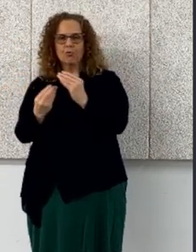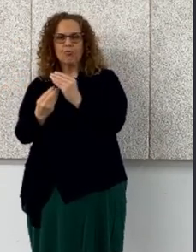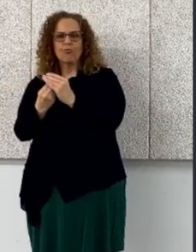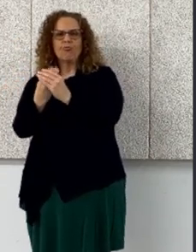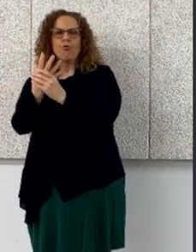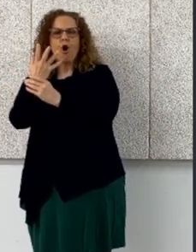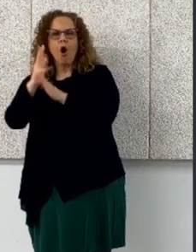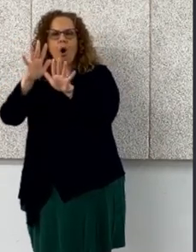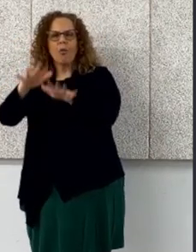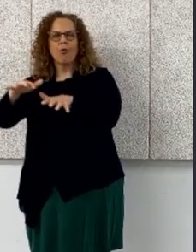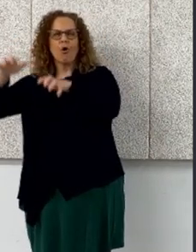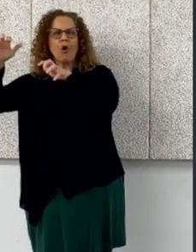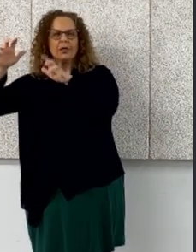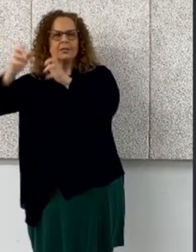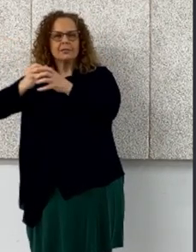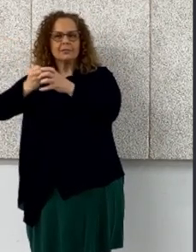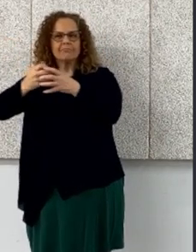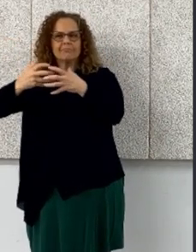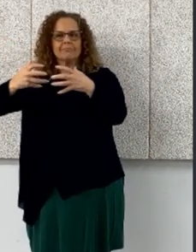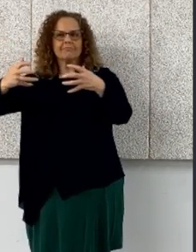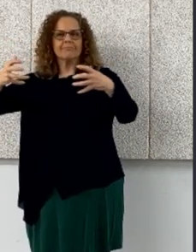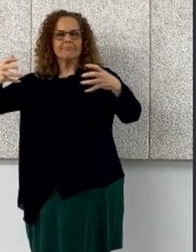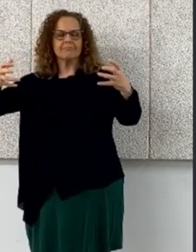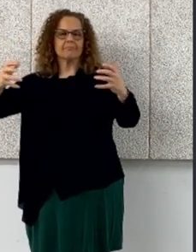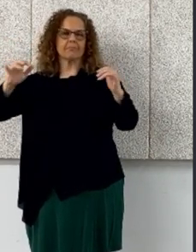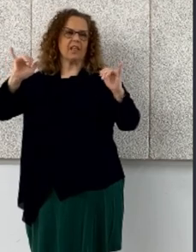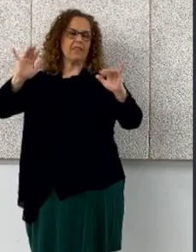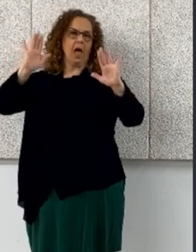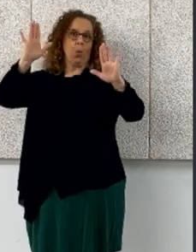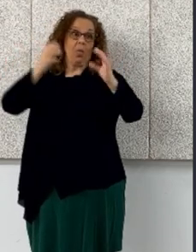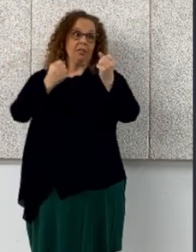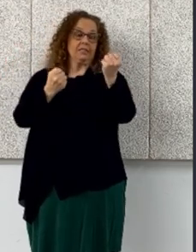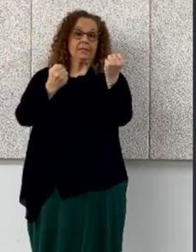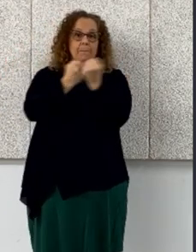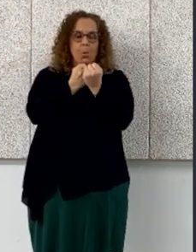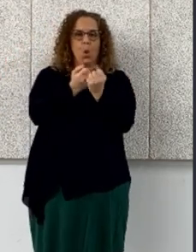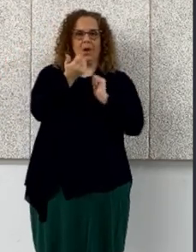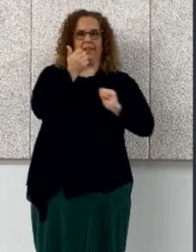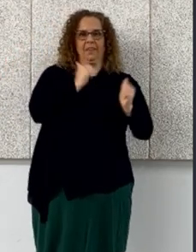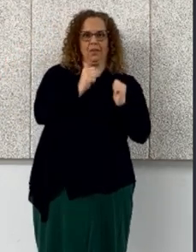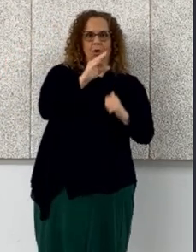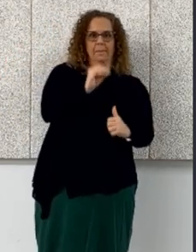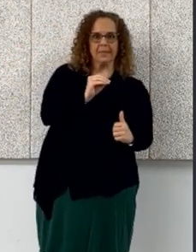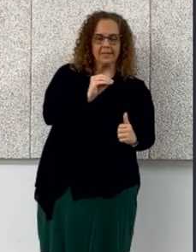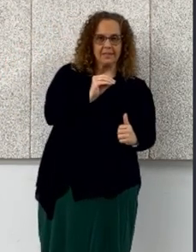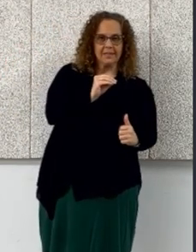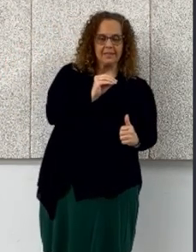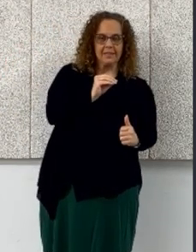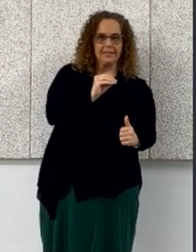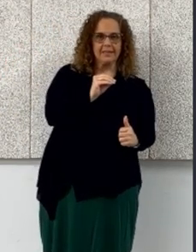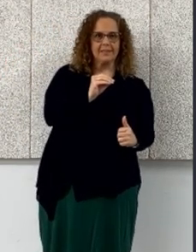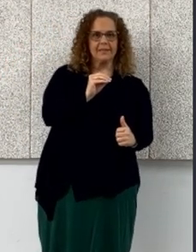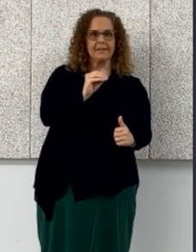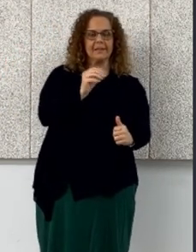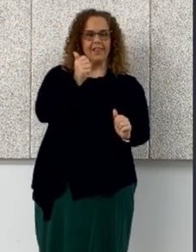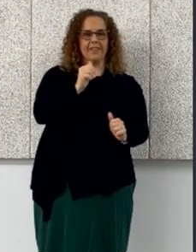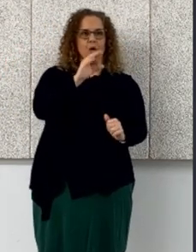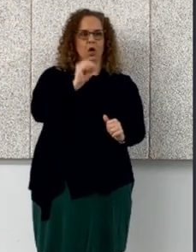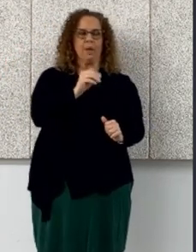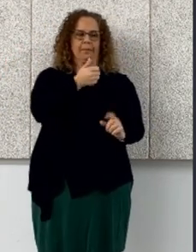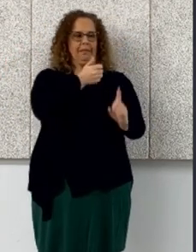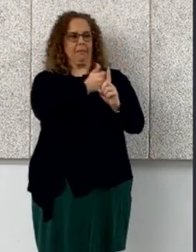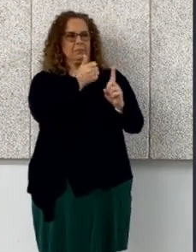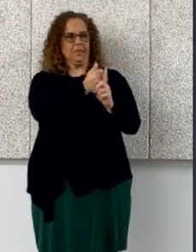right, that will be of great support to these theaters that, you know, should continue to be on their